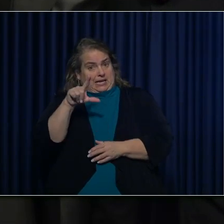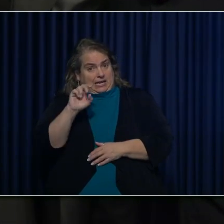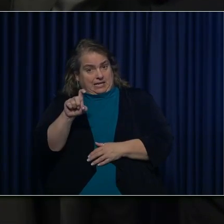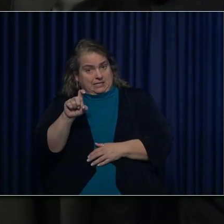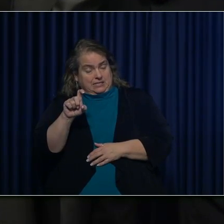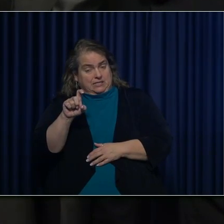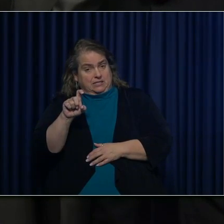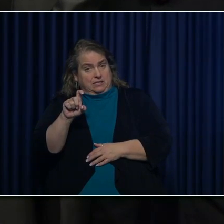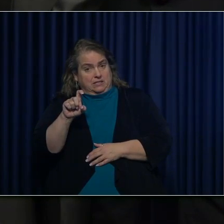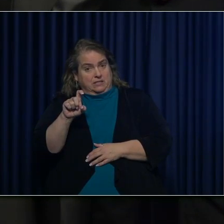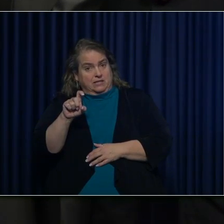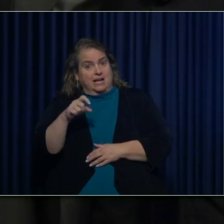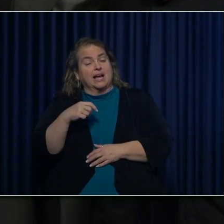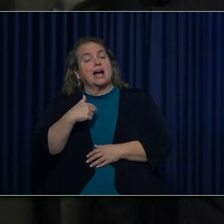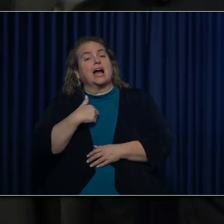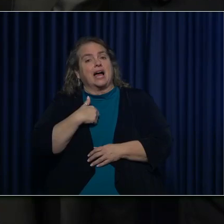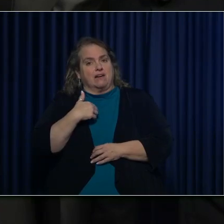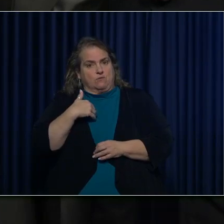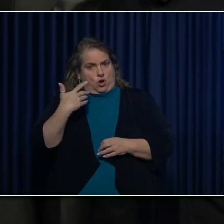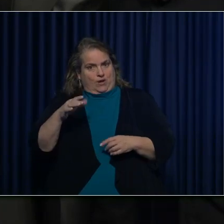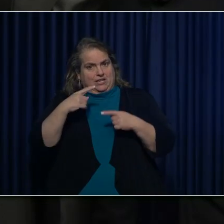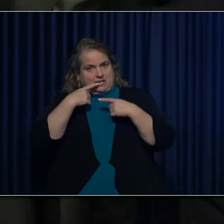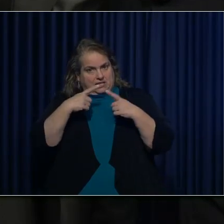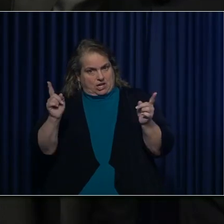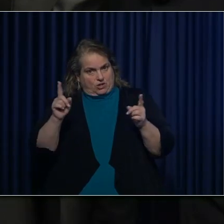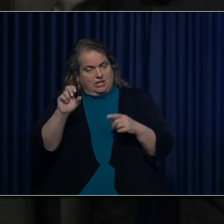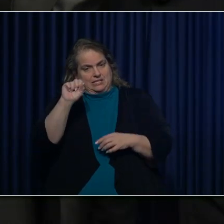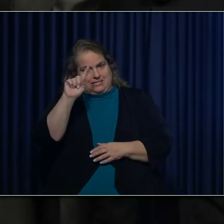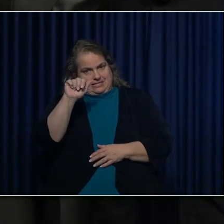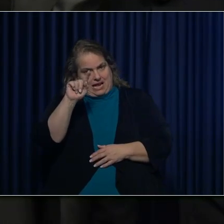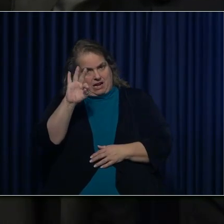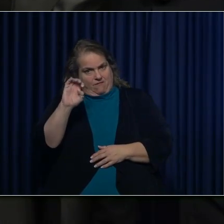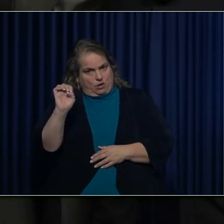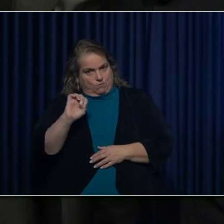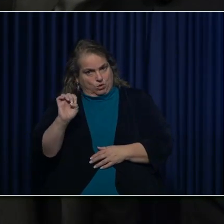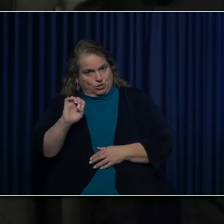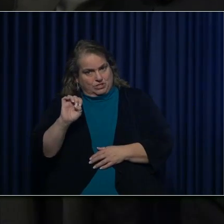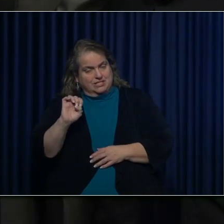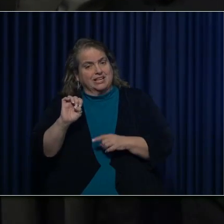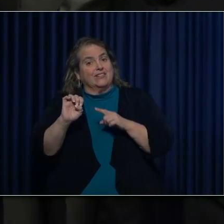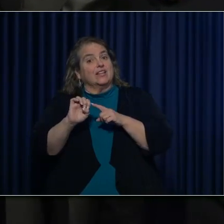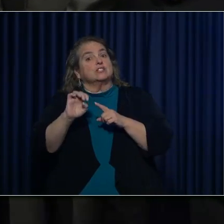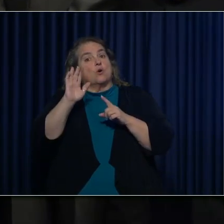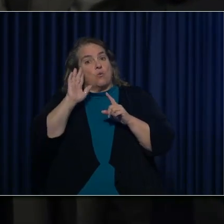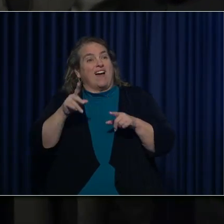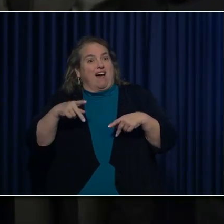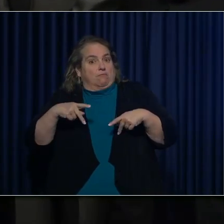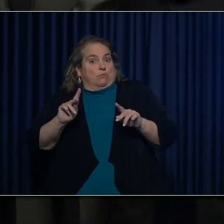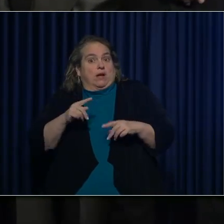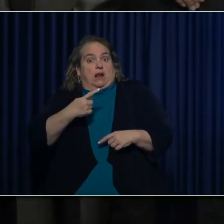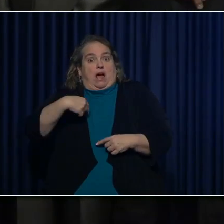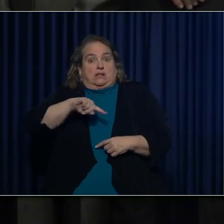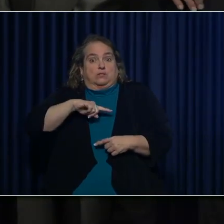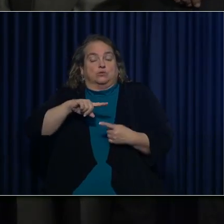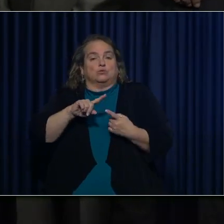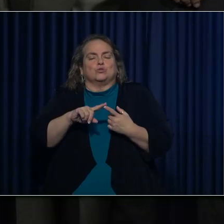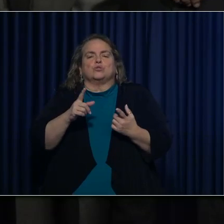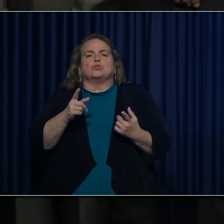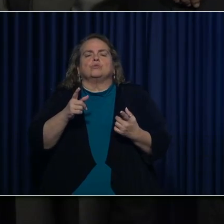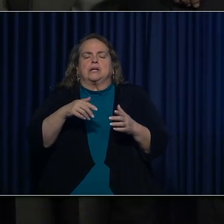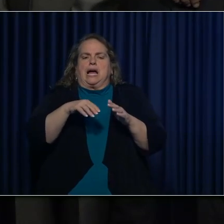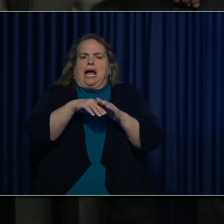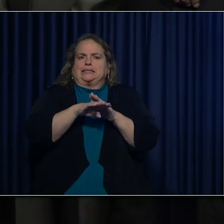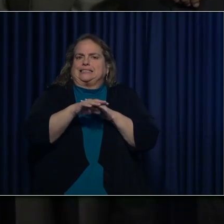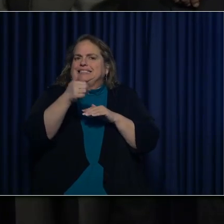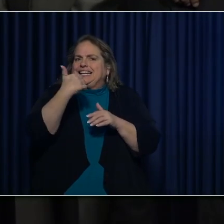Lexington, I have declared a state of emergency. This will enable us to